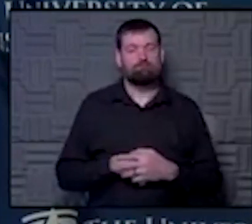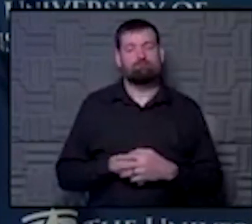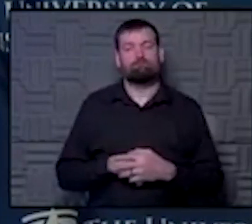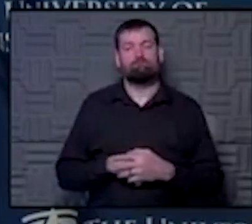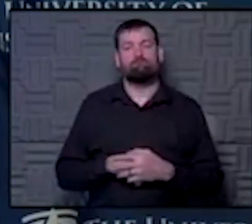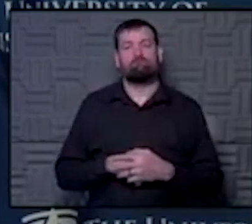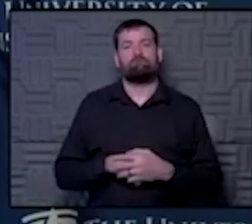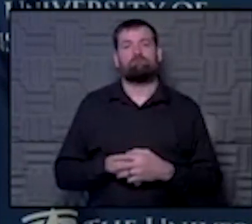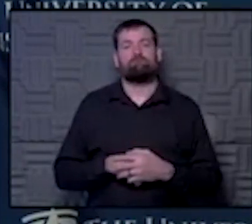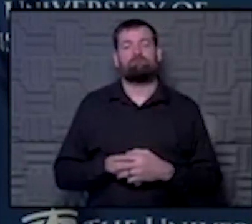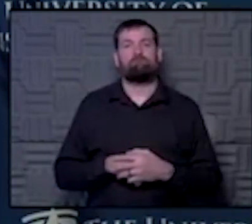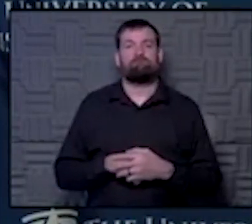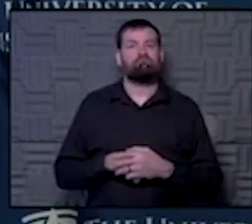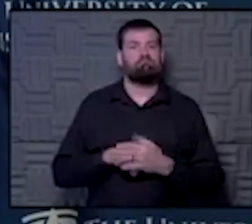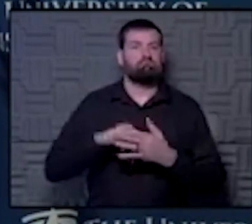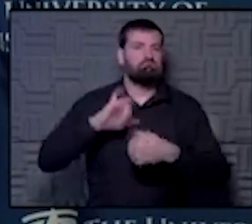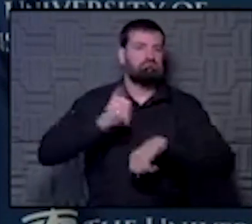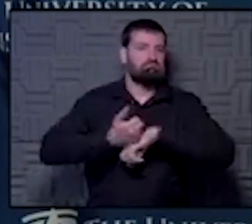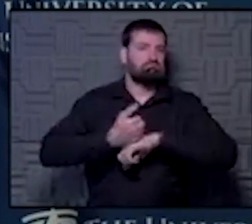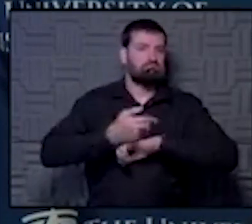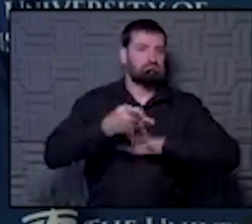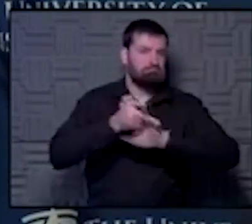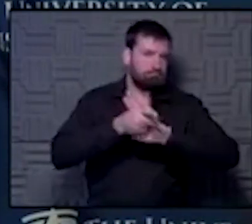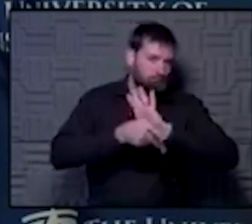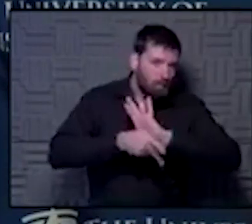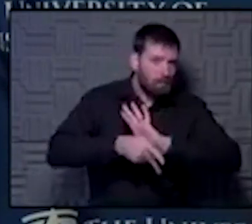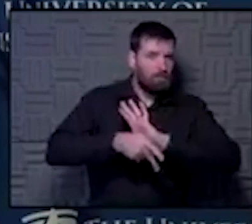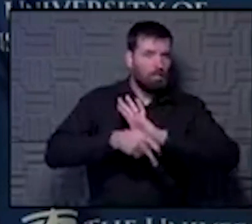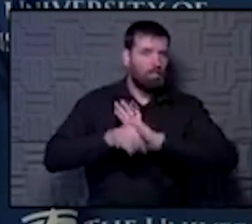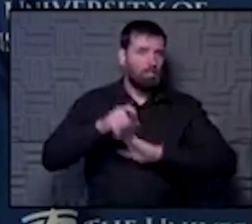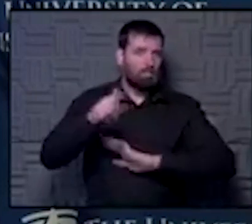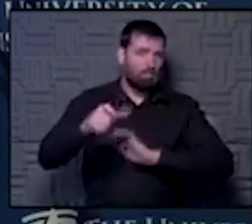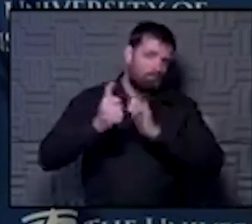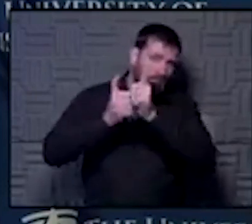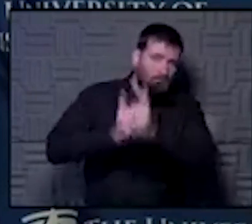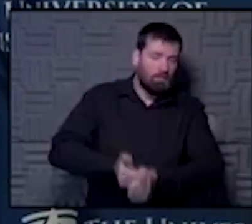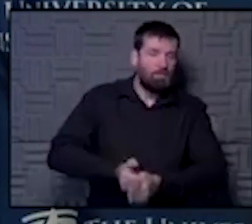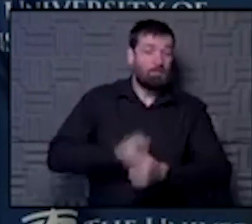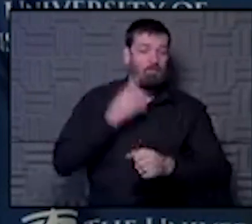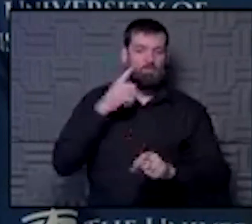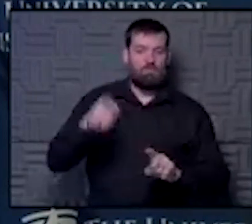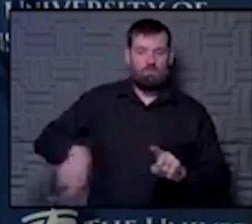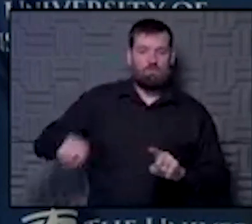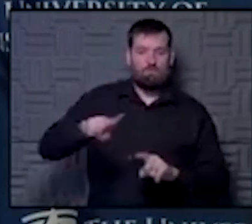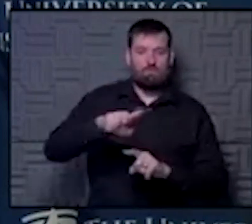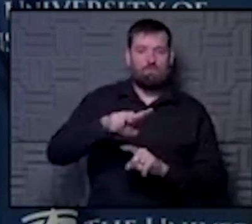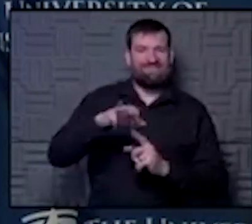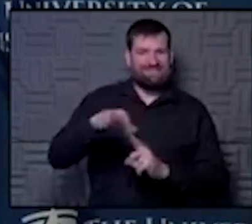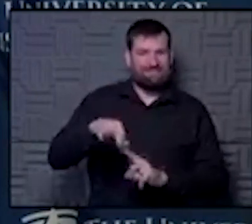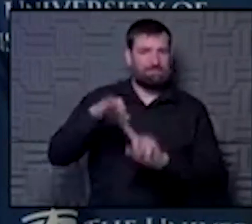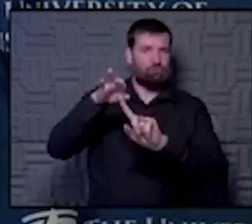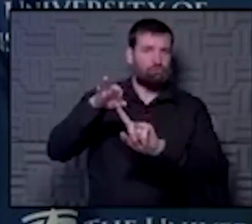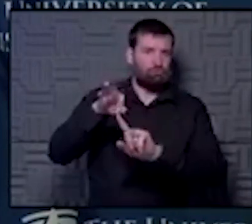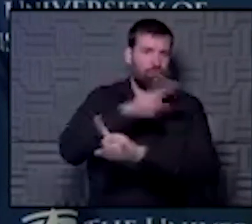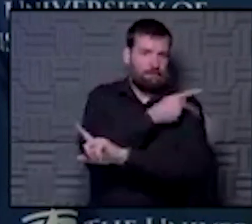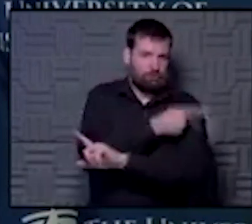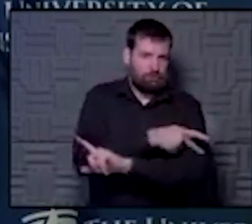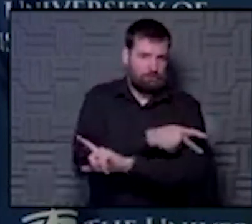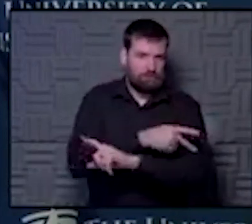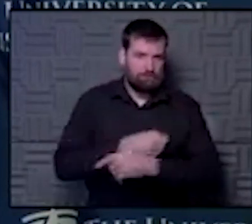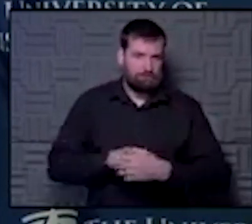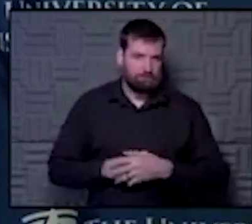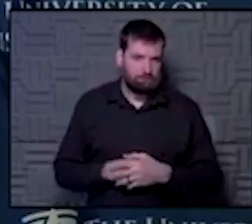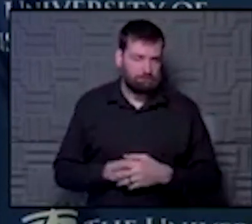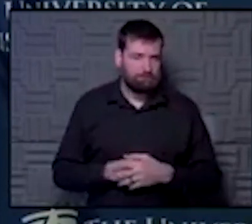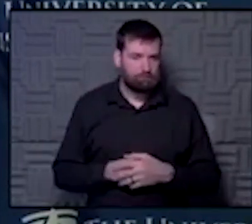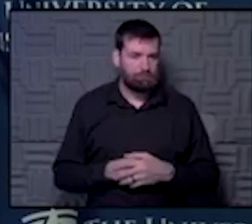implemented a protocol, you know, that we need to do for the special patients. And so